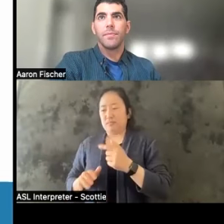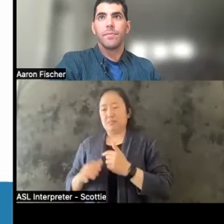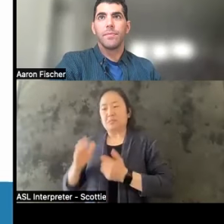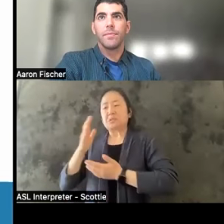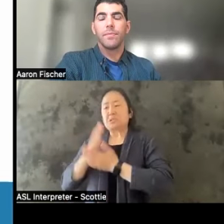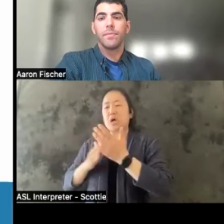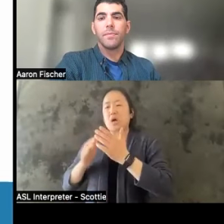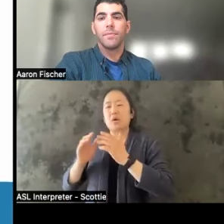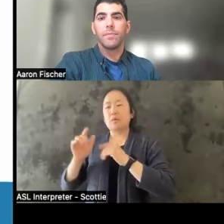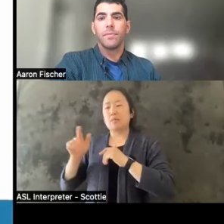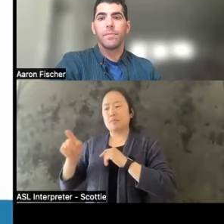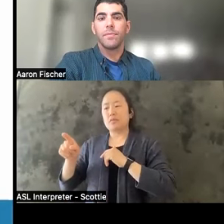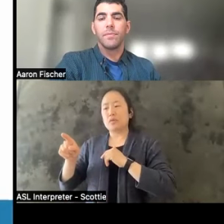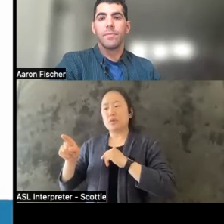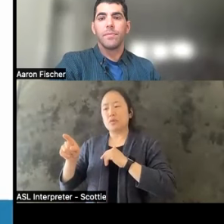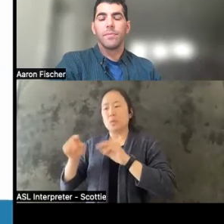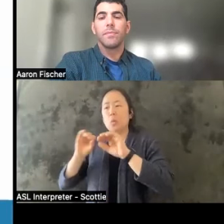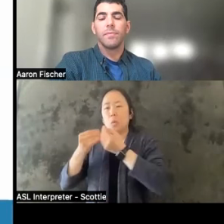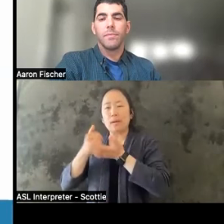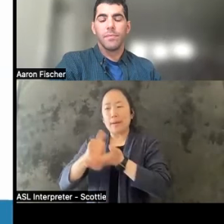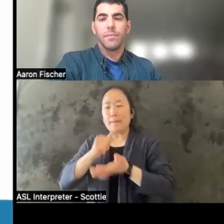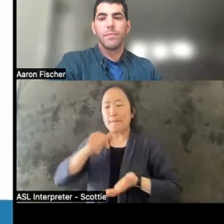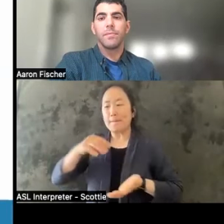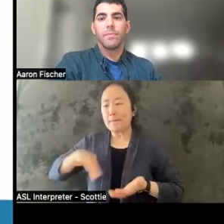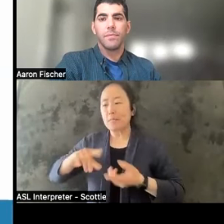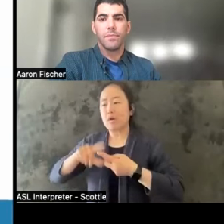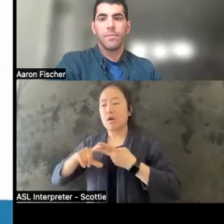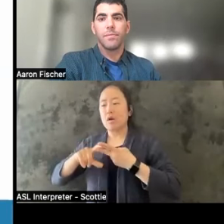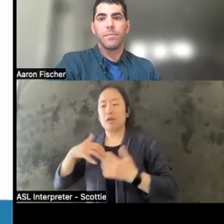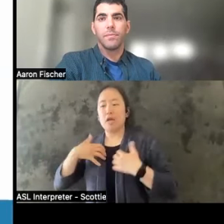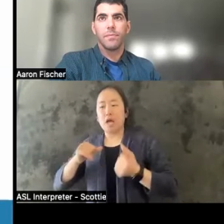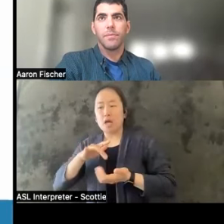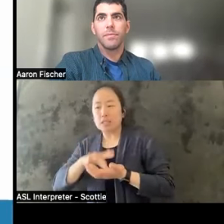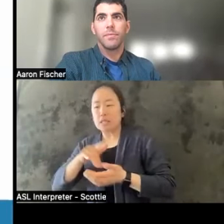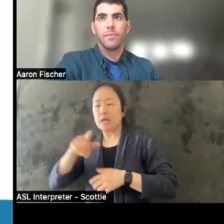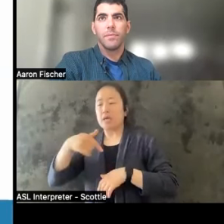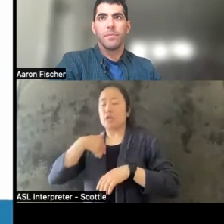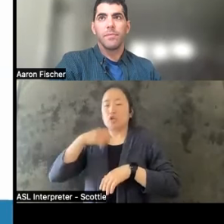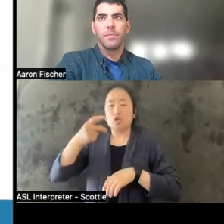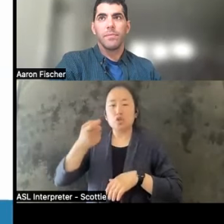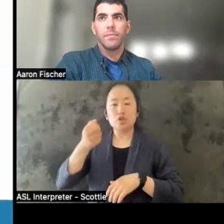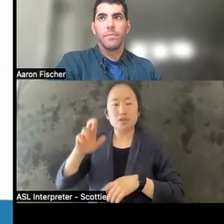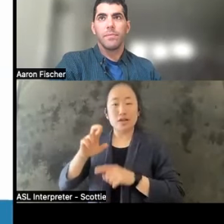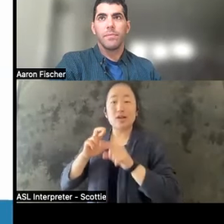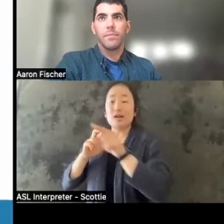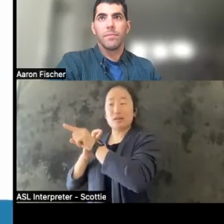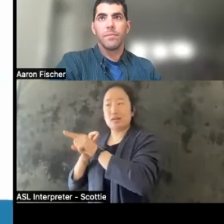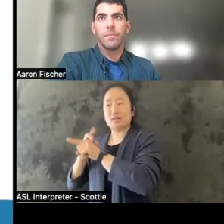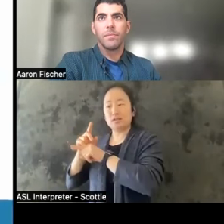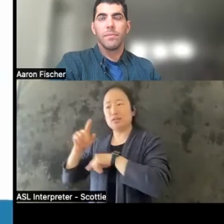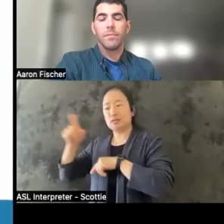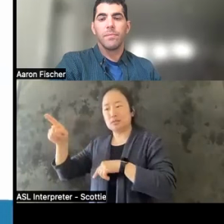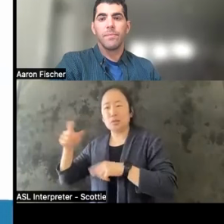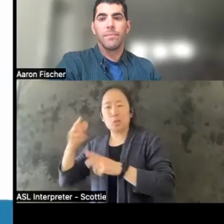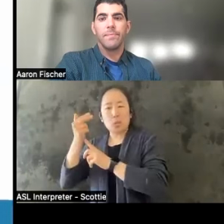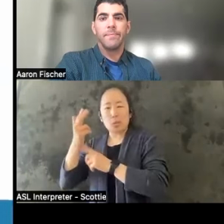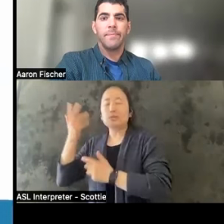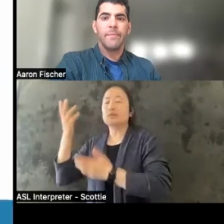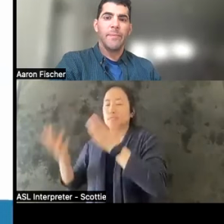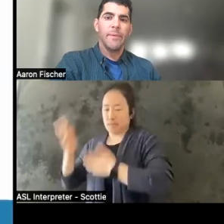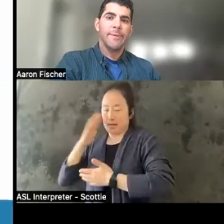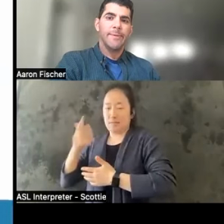be covered by the ADA. That is, the obligations that in the ADA not to discriminate, to provide reasonable modifications,